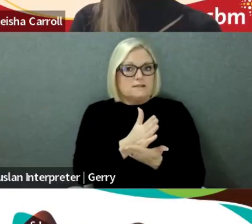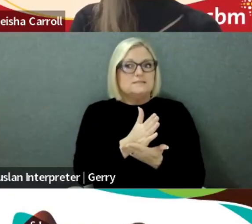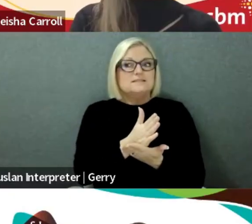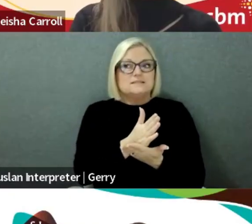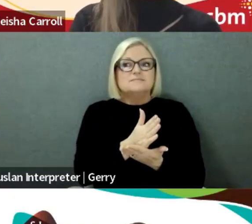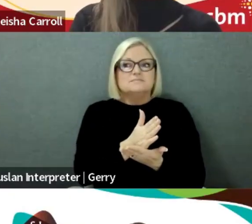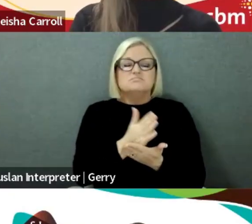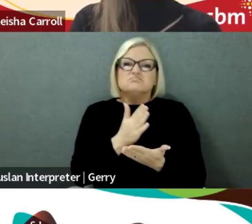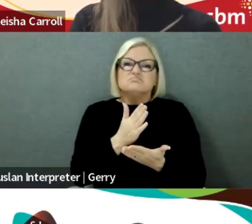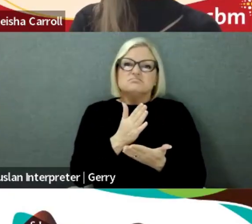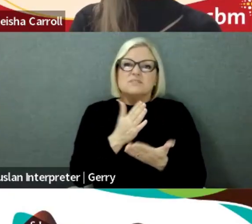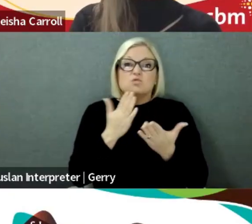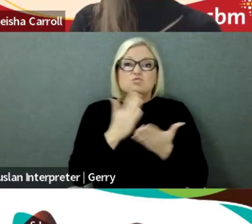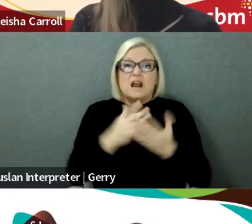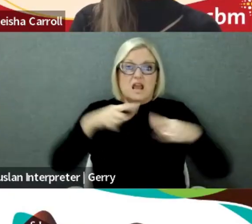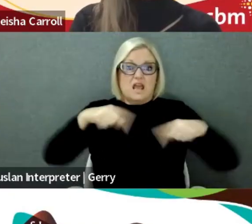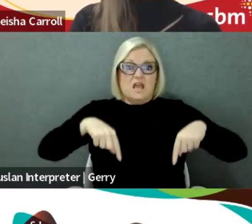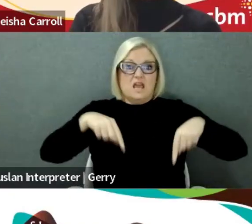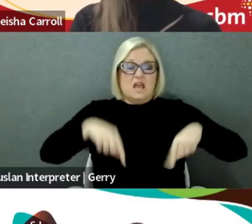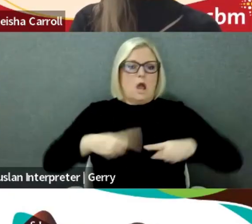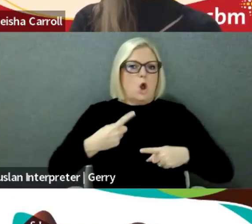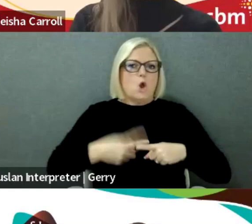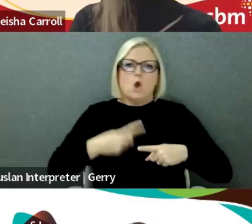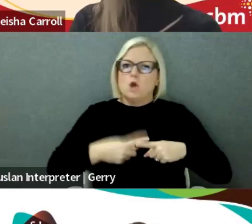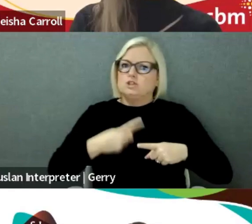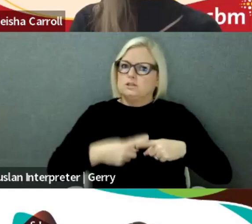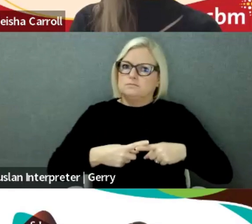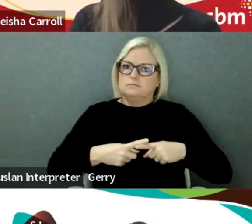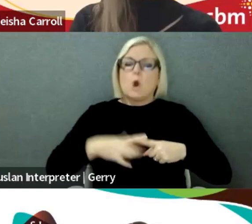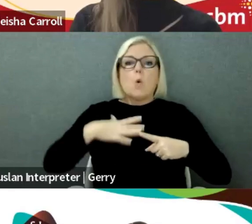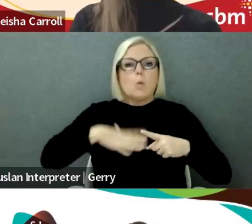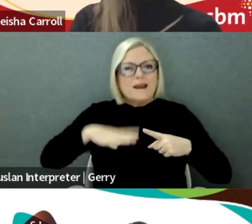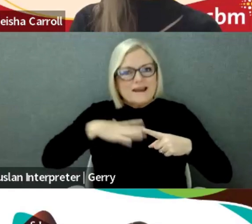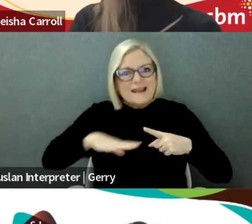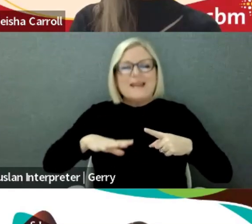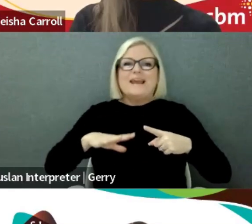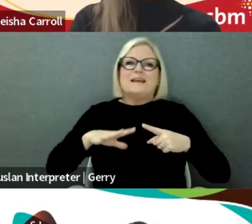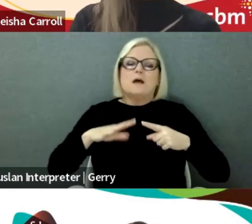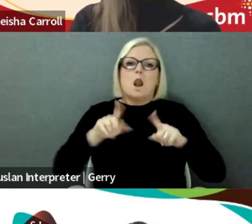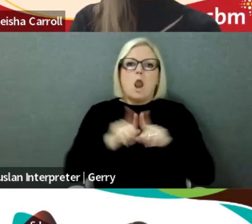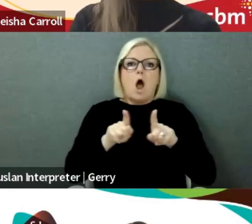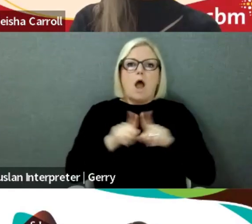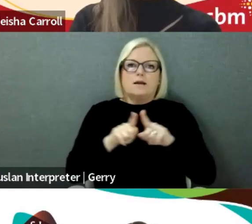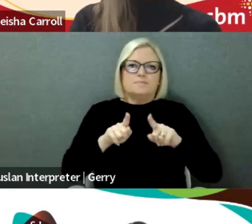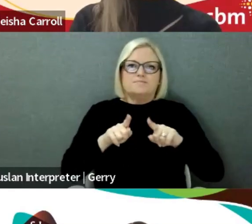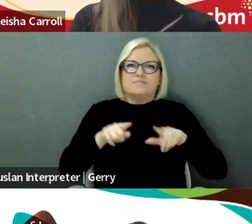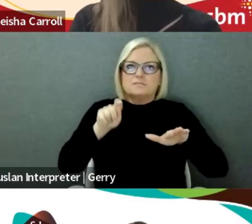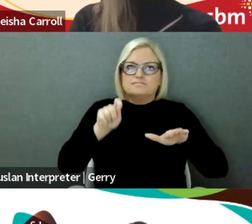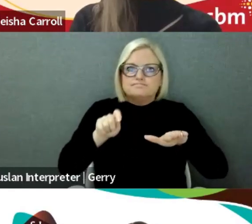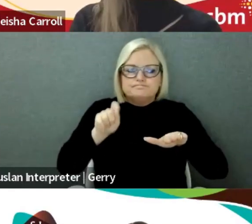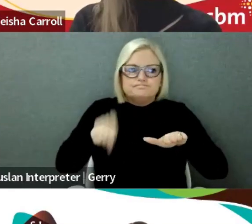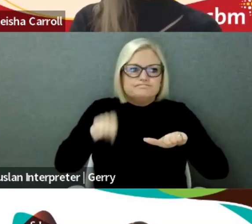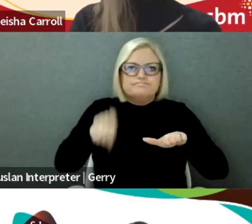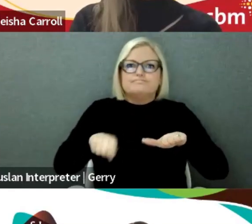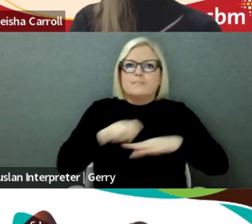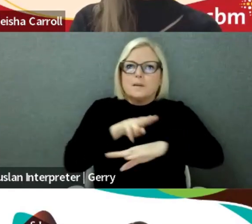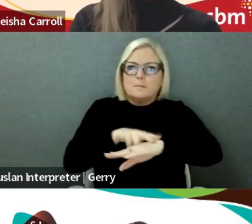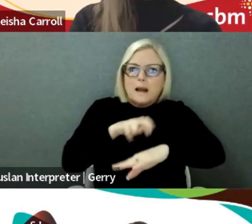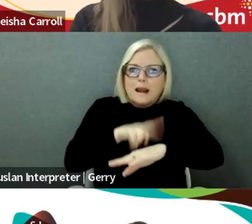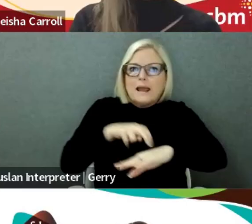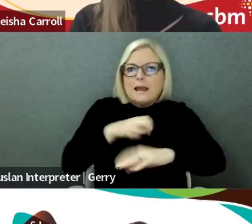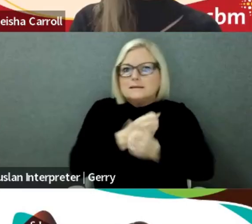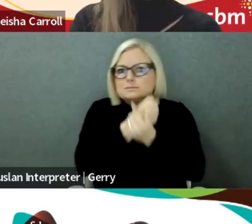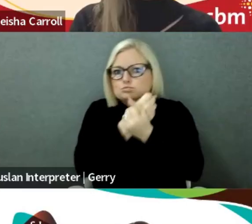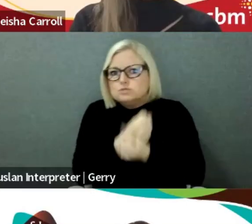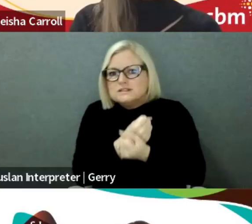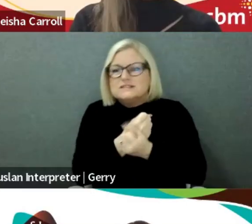context? Legal capacity, liberty, free and informed consent, access to justice, or living independently in the community. For us,